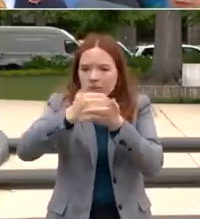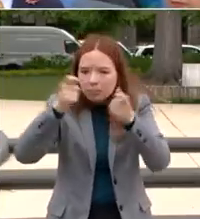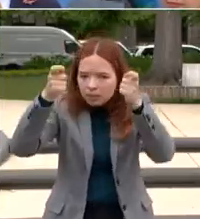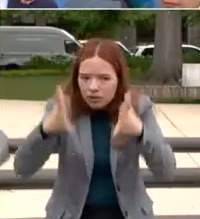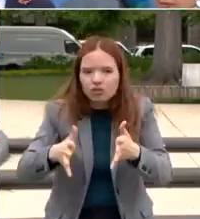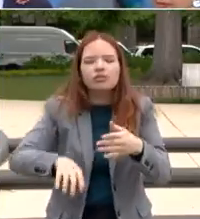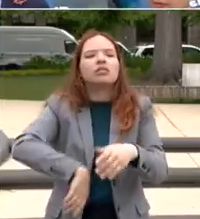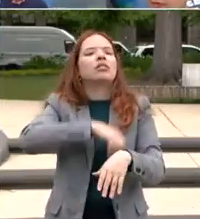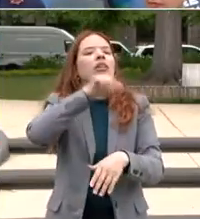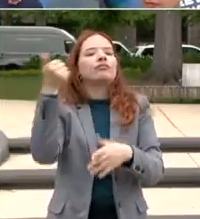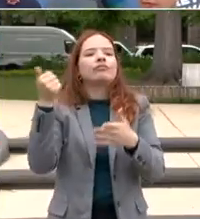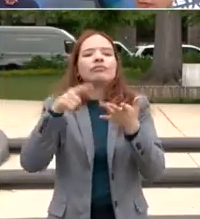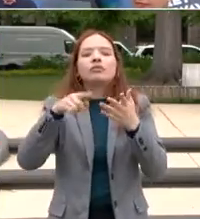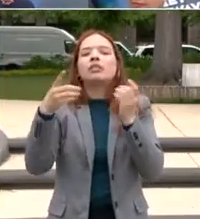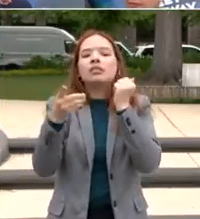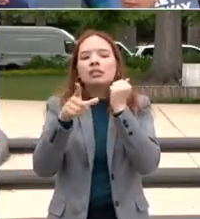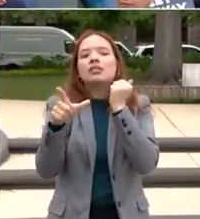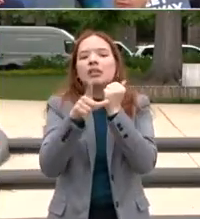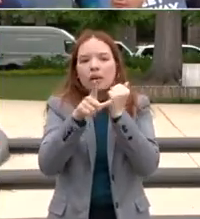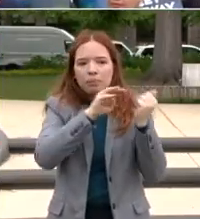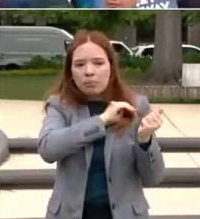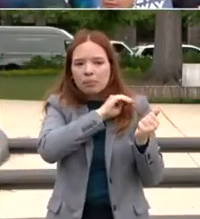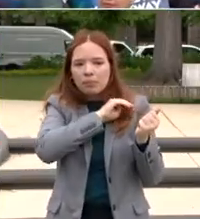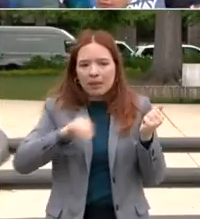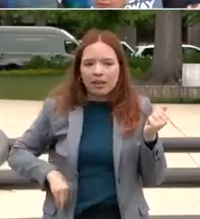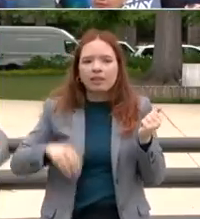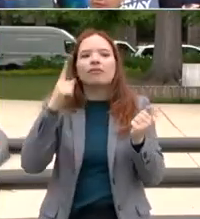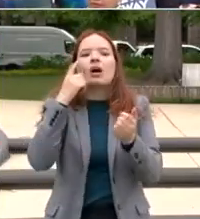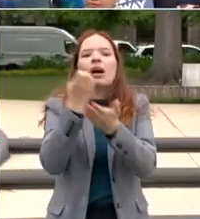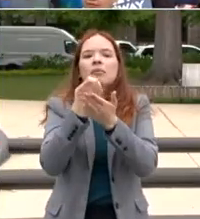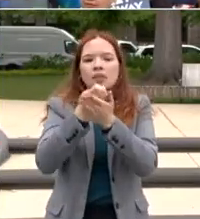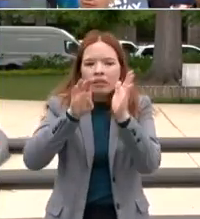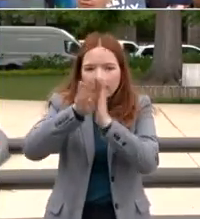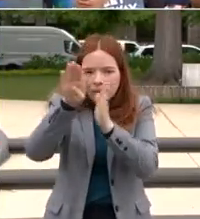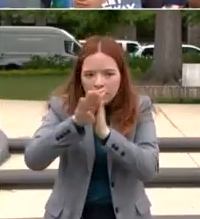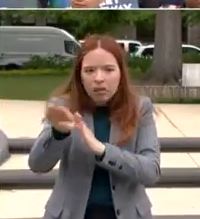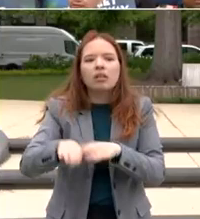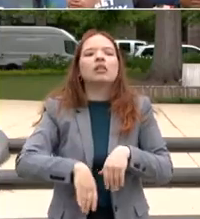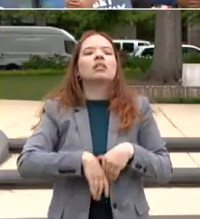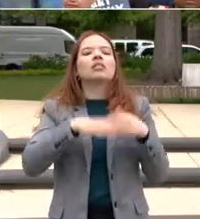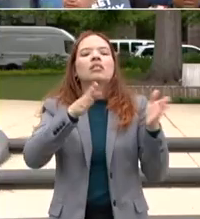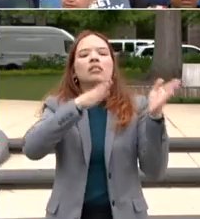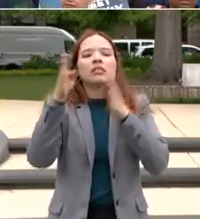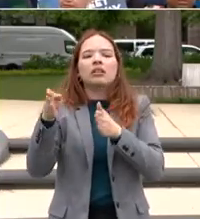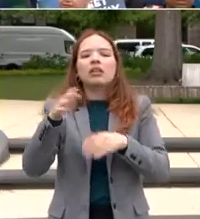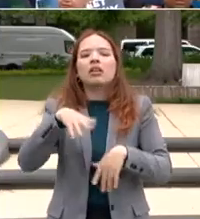economic development, the deputy mayor for infrastructure, as well as our